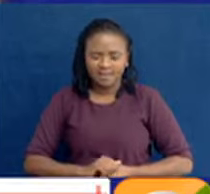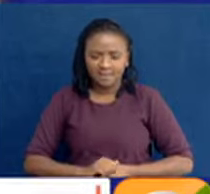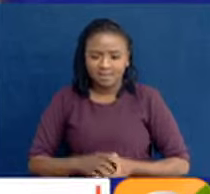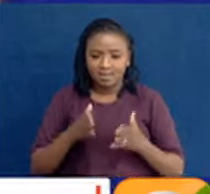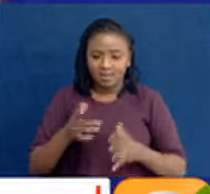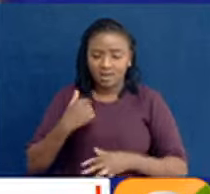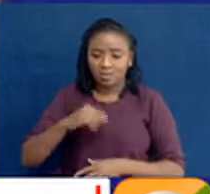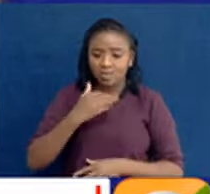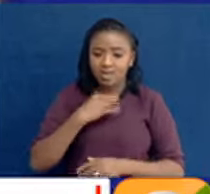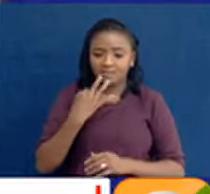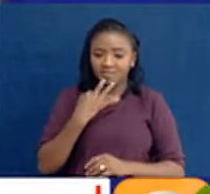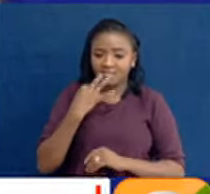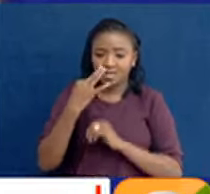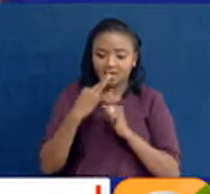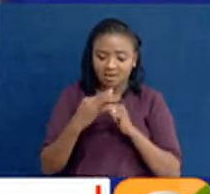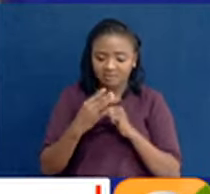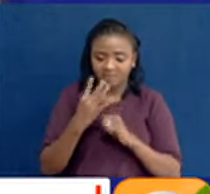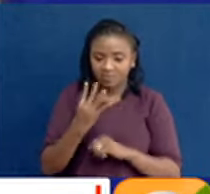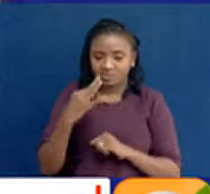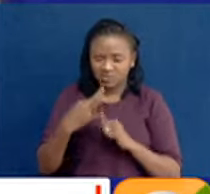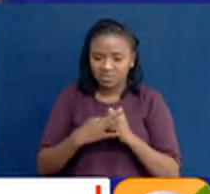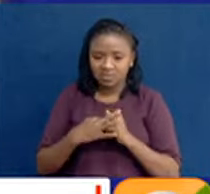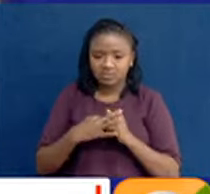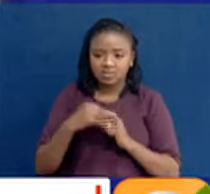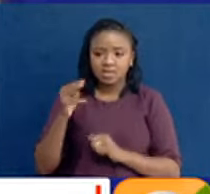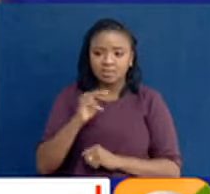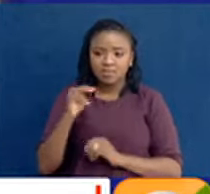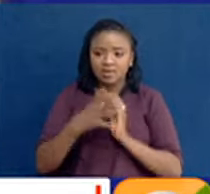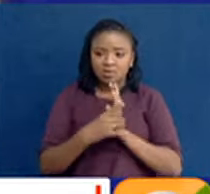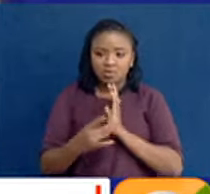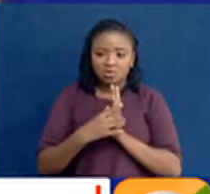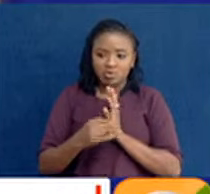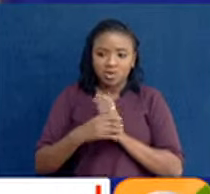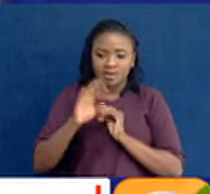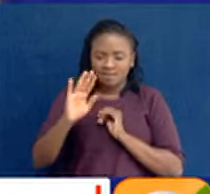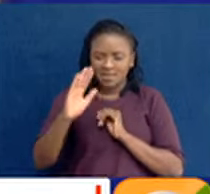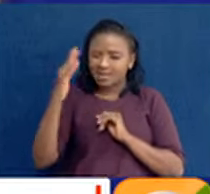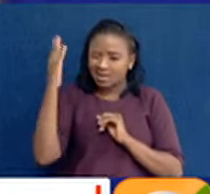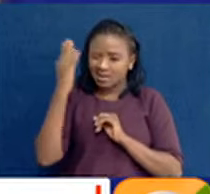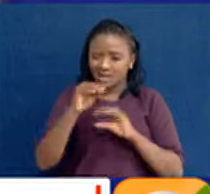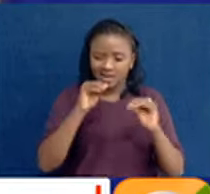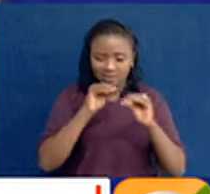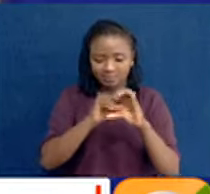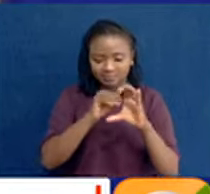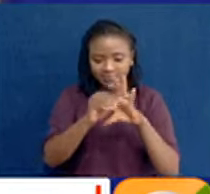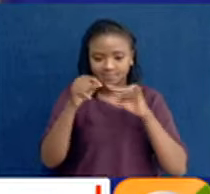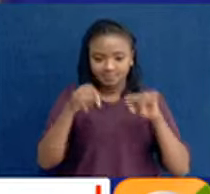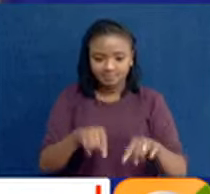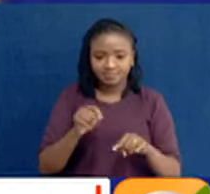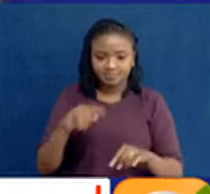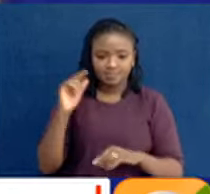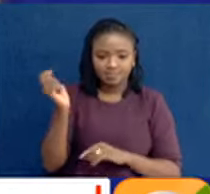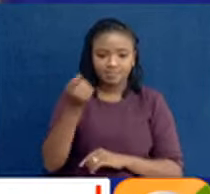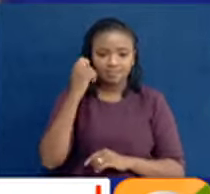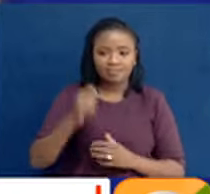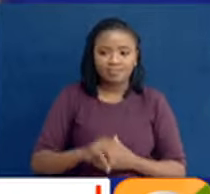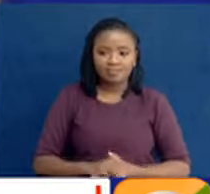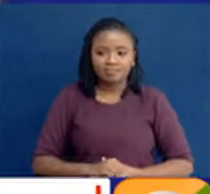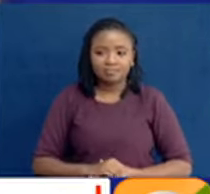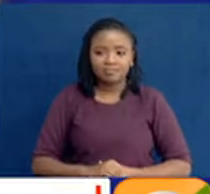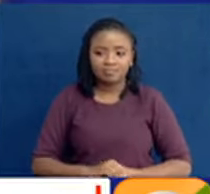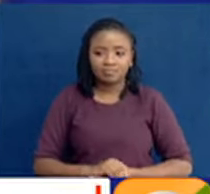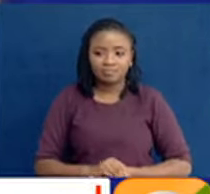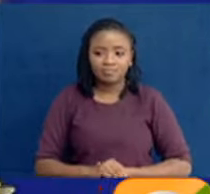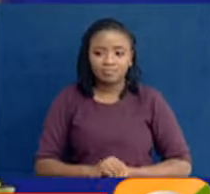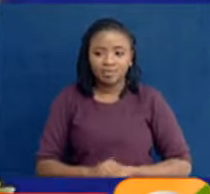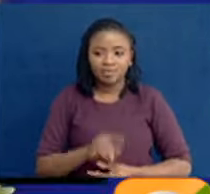$348 million foreign direct investment from China that is coming to the country. And we want to increase